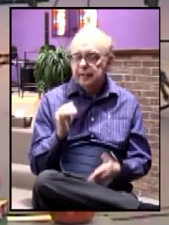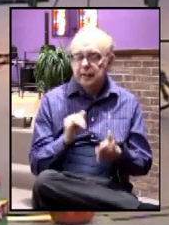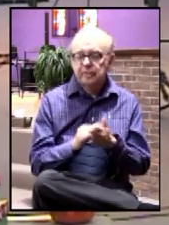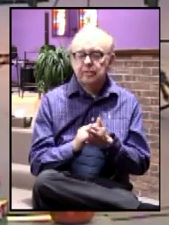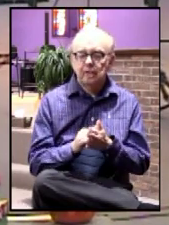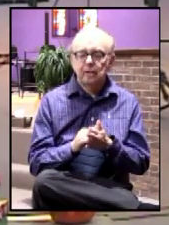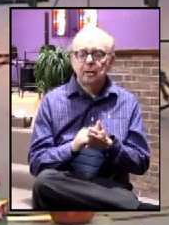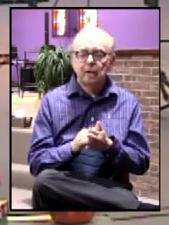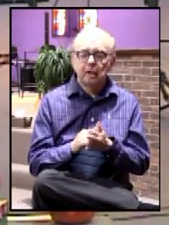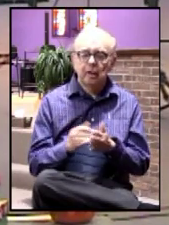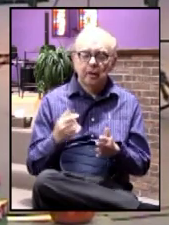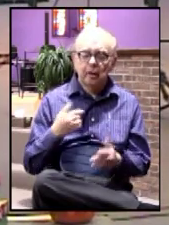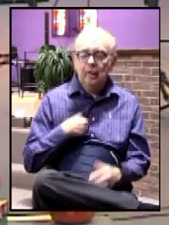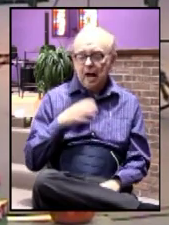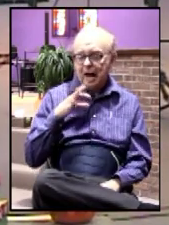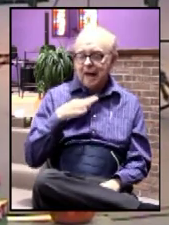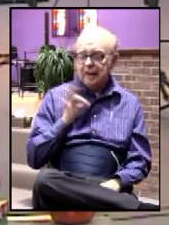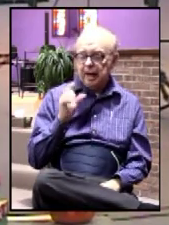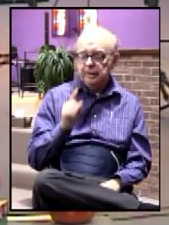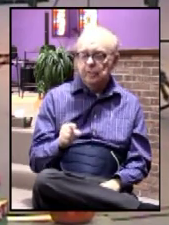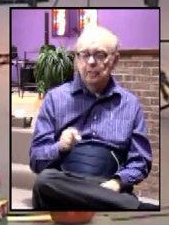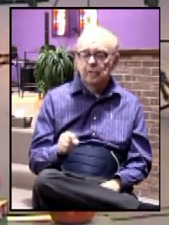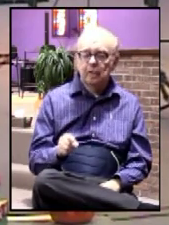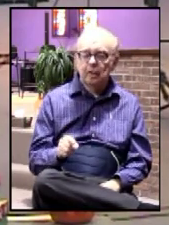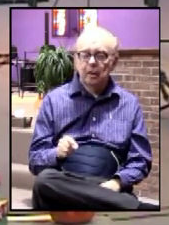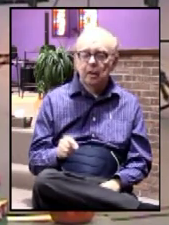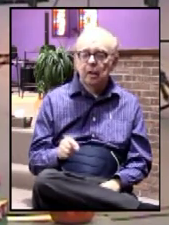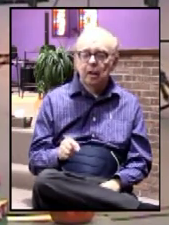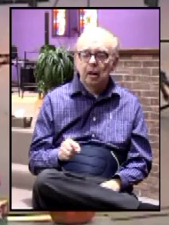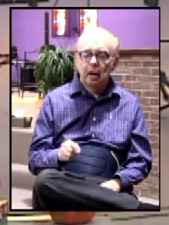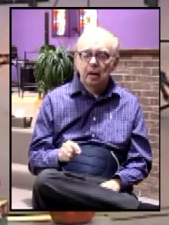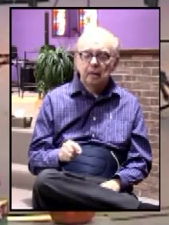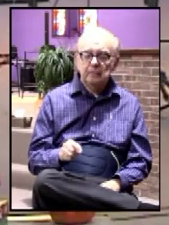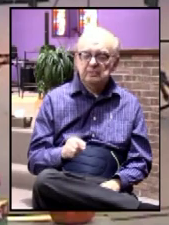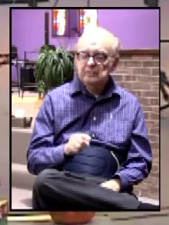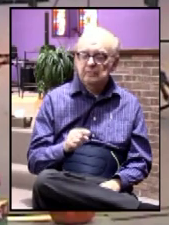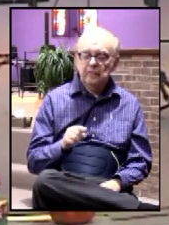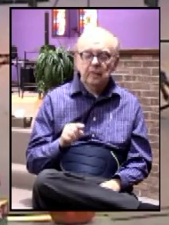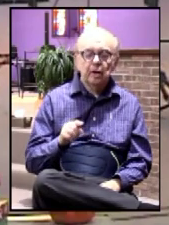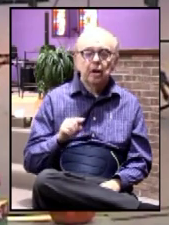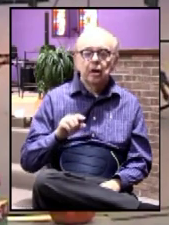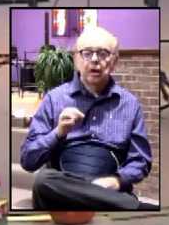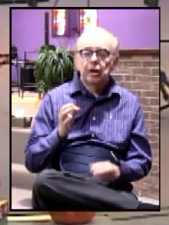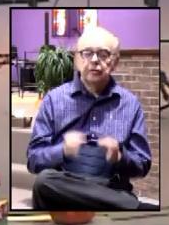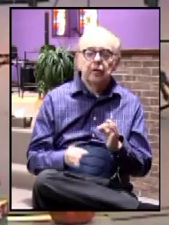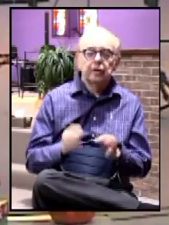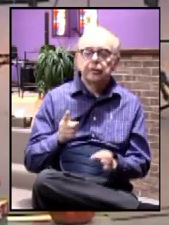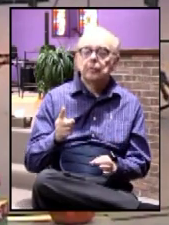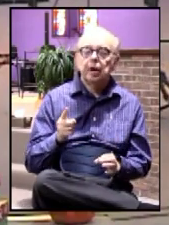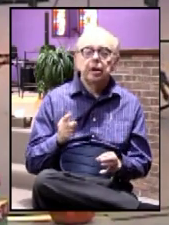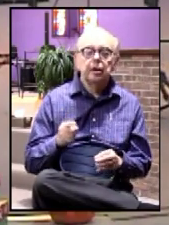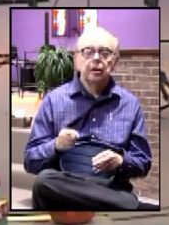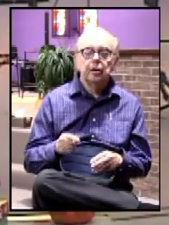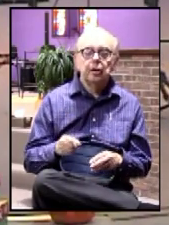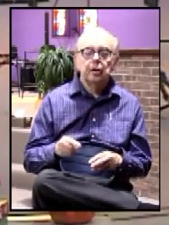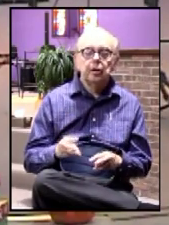say: "I like you just the way you are."